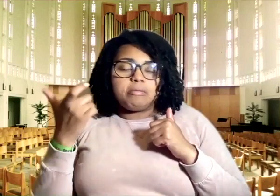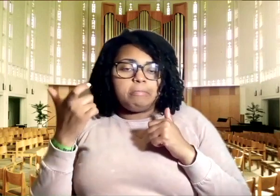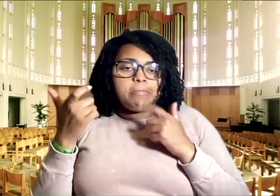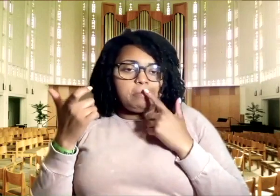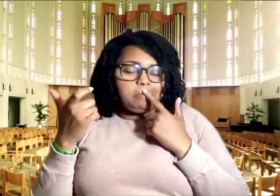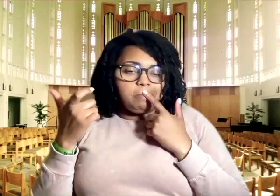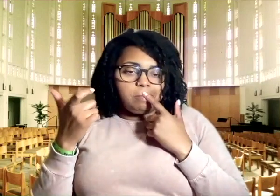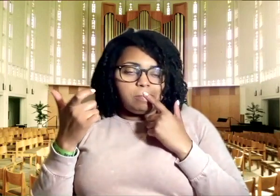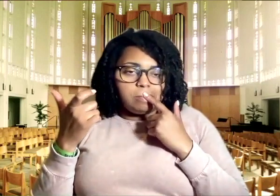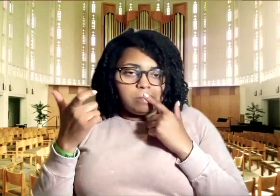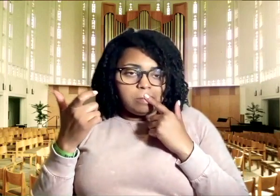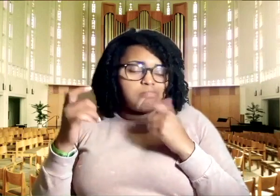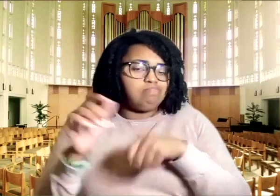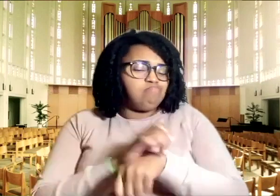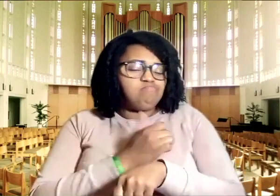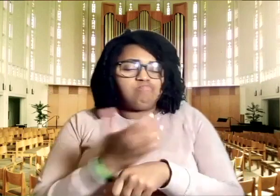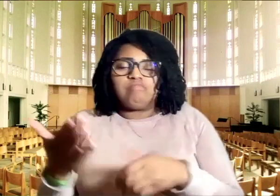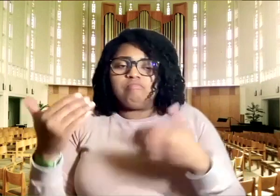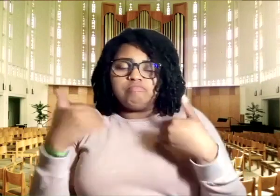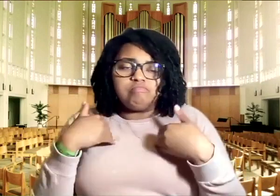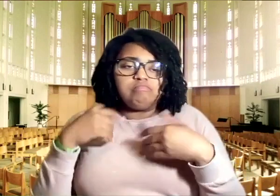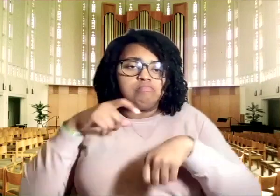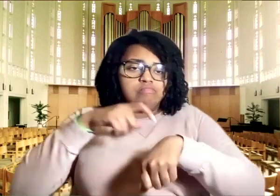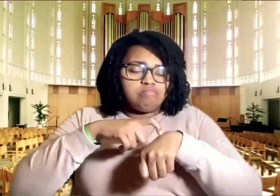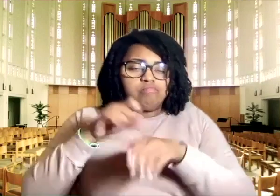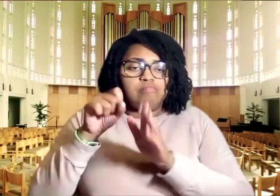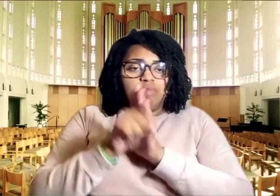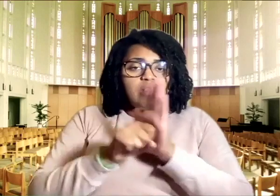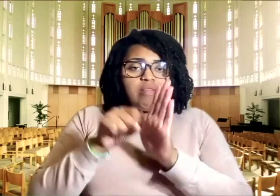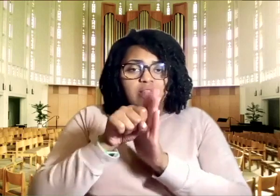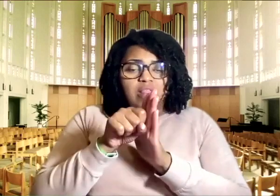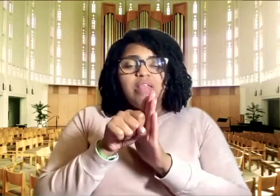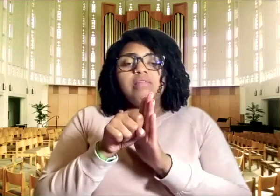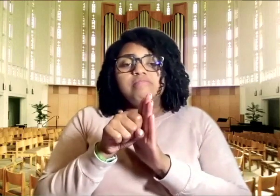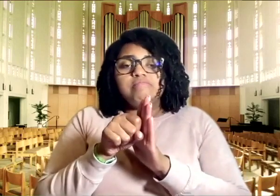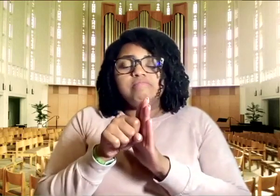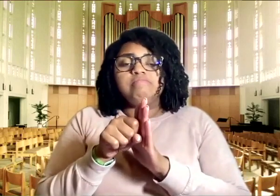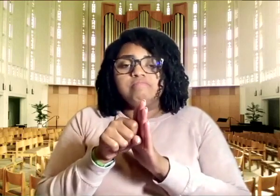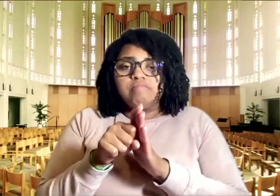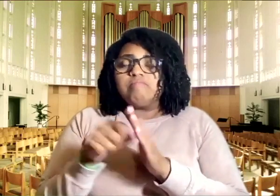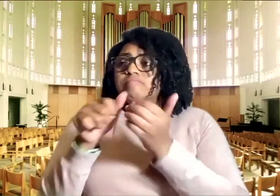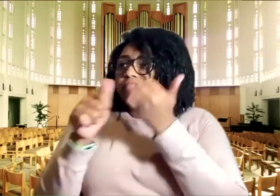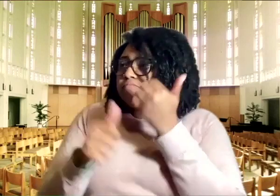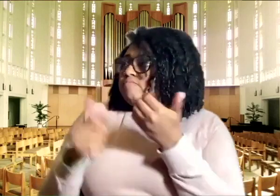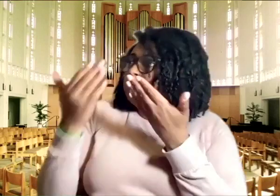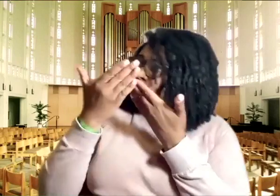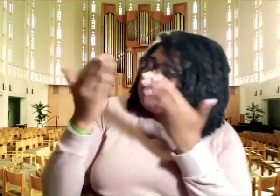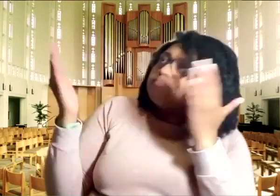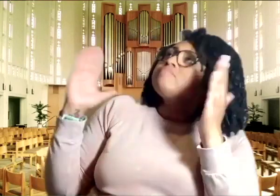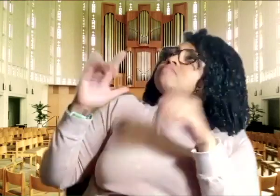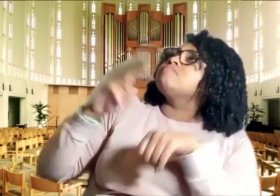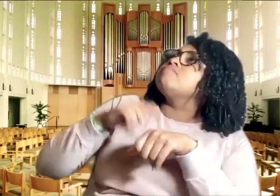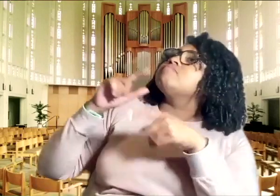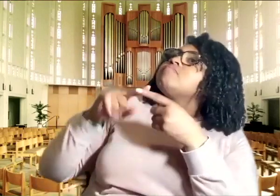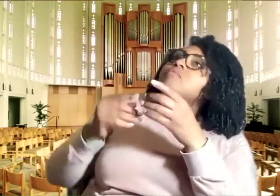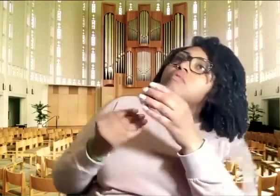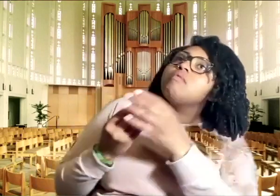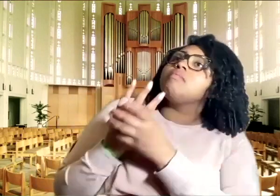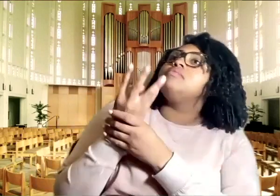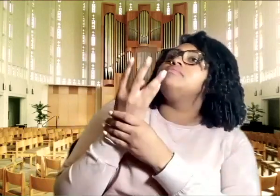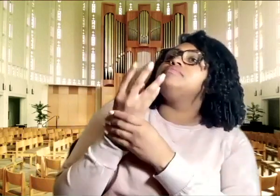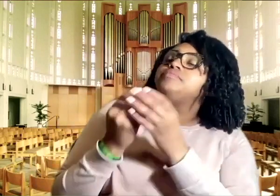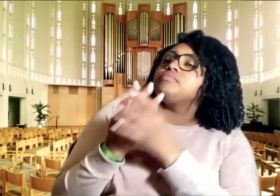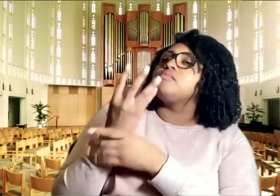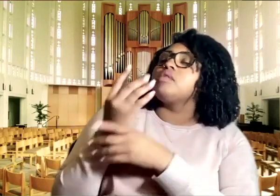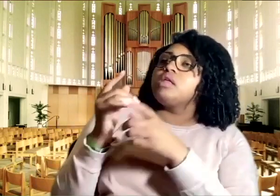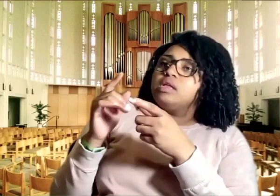is a season, dear friends, a time and a purpose under heaven, a time to plant and a time to pluck up. There's a time